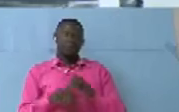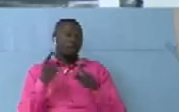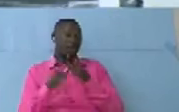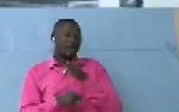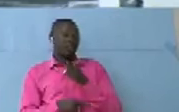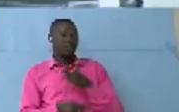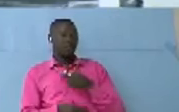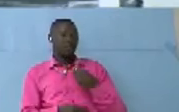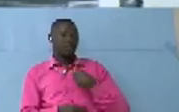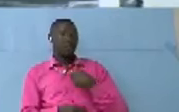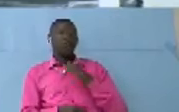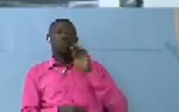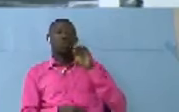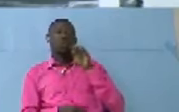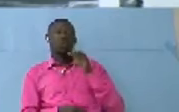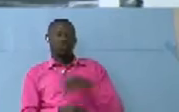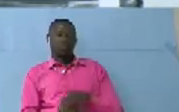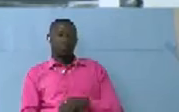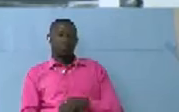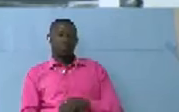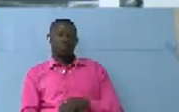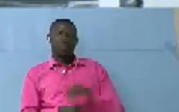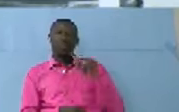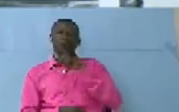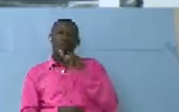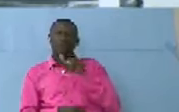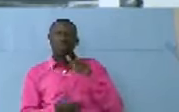for that one I was called